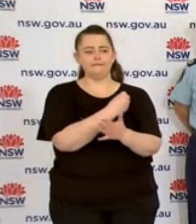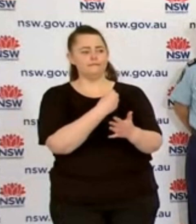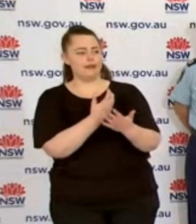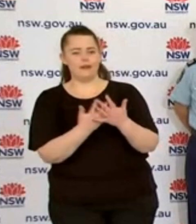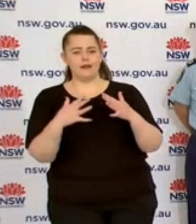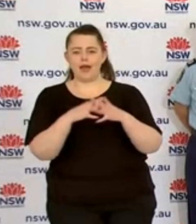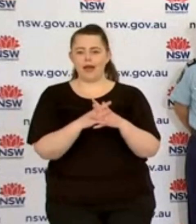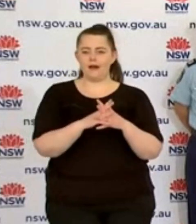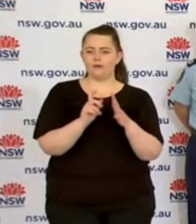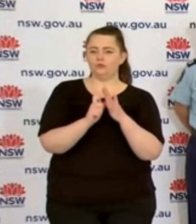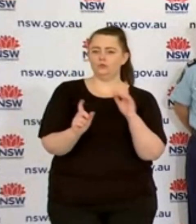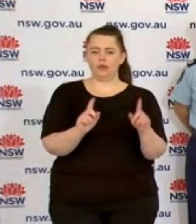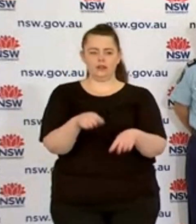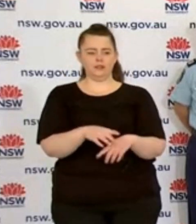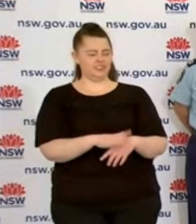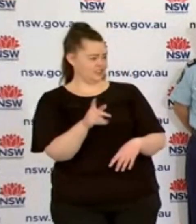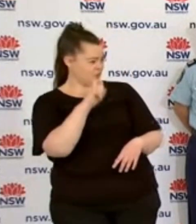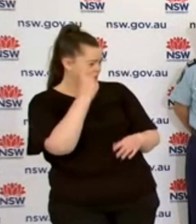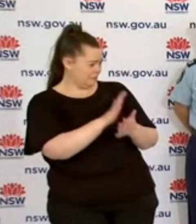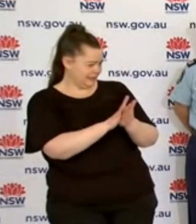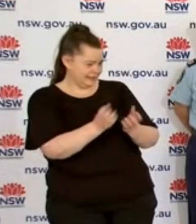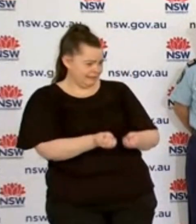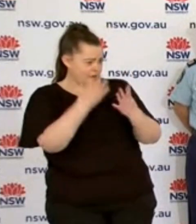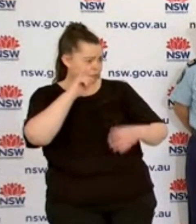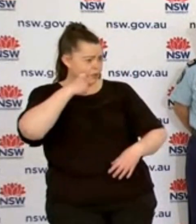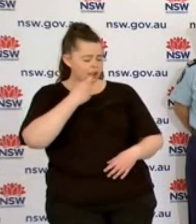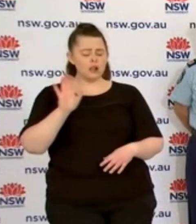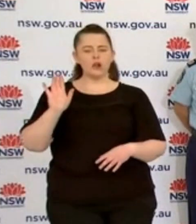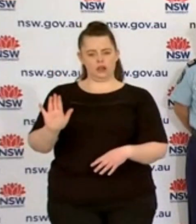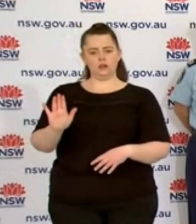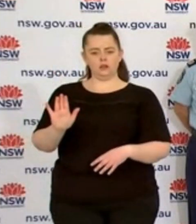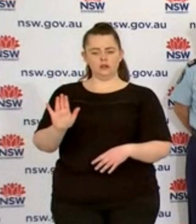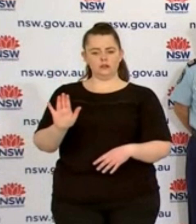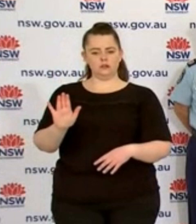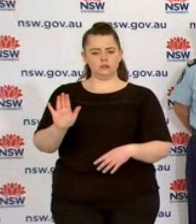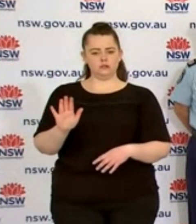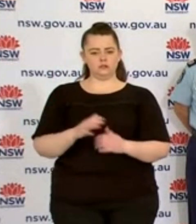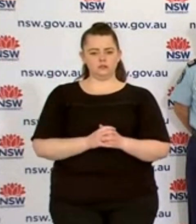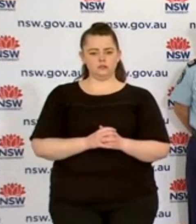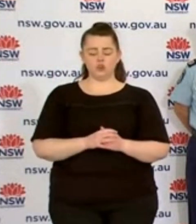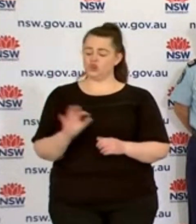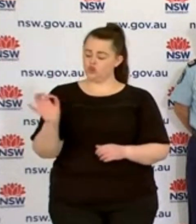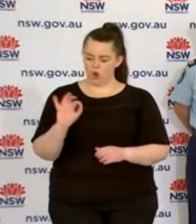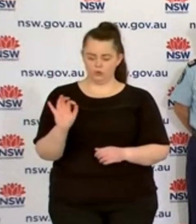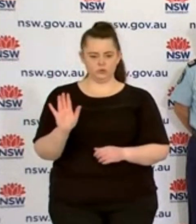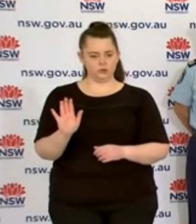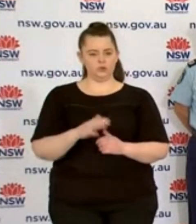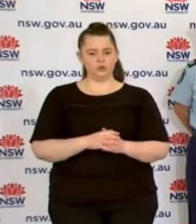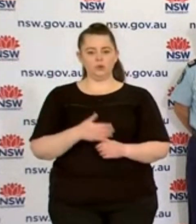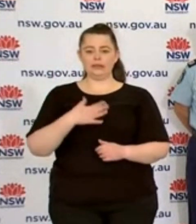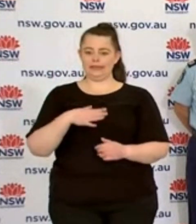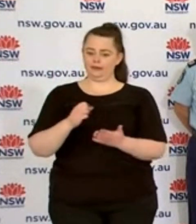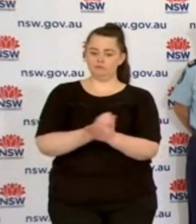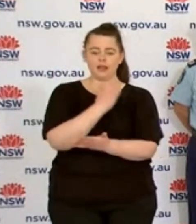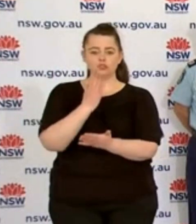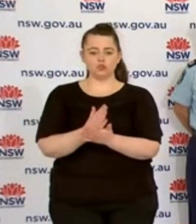asked, the team, no. Can I be very specific about this? We need to keep case numbers as